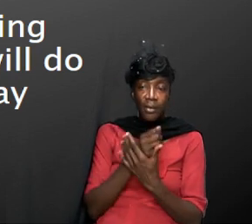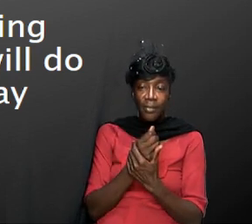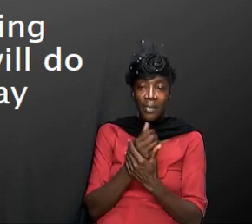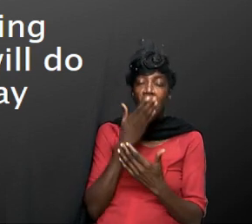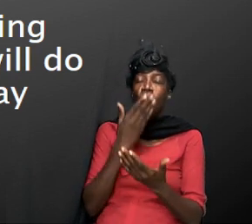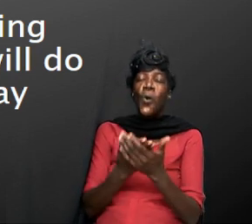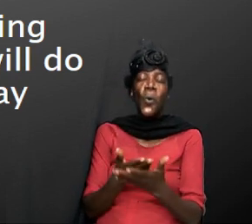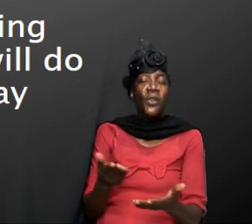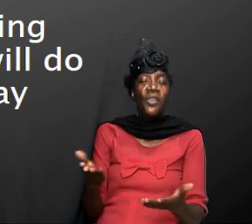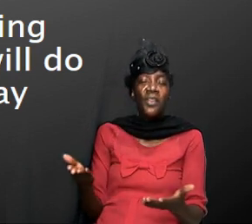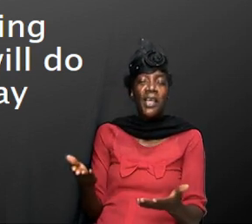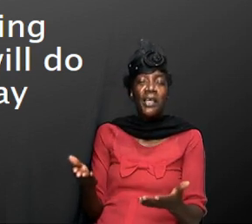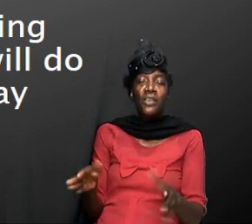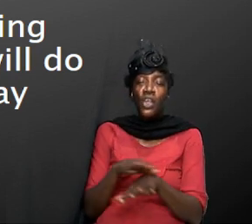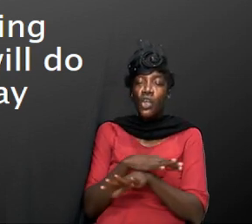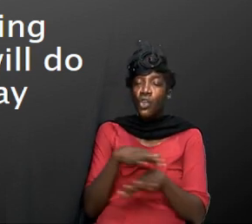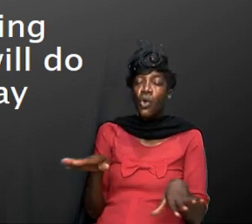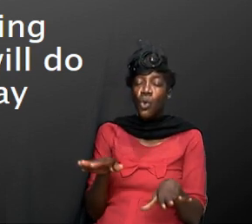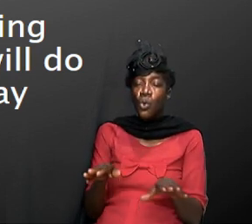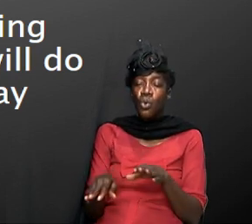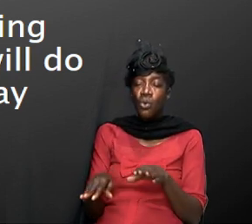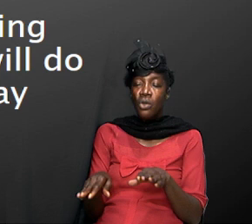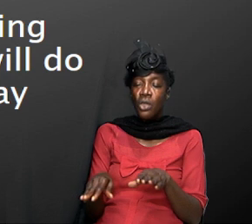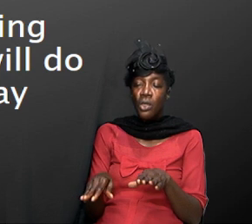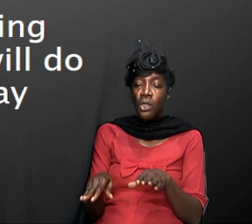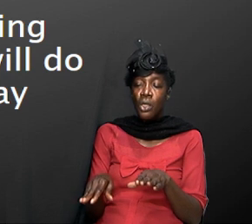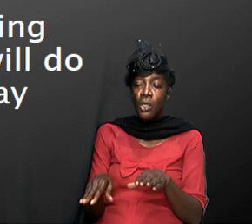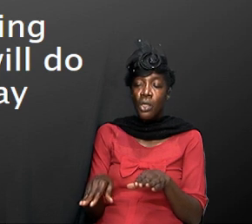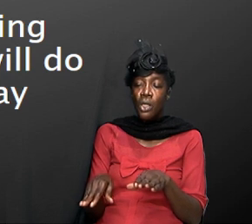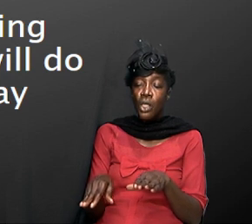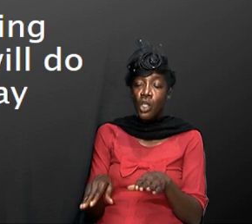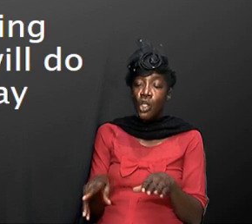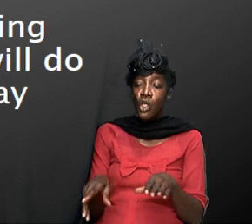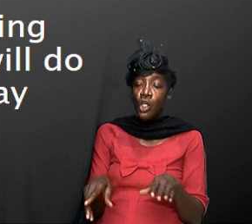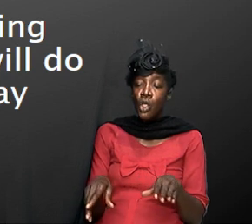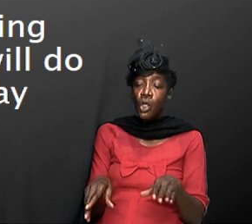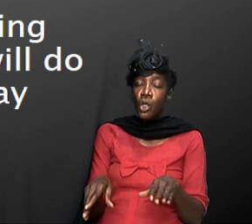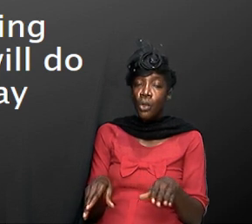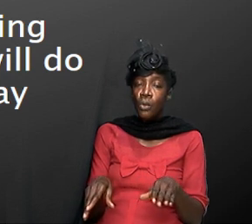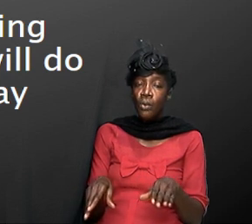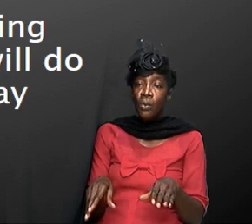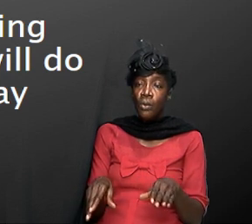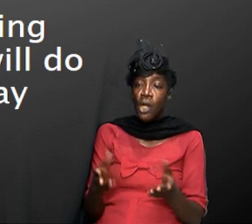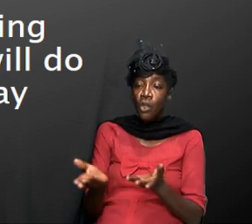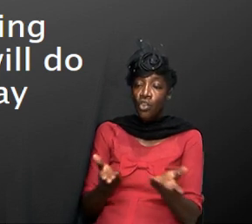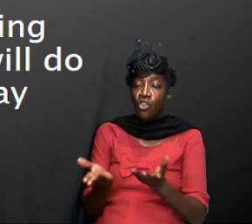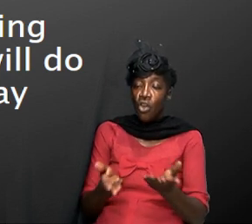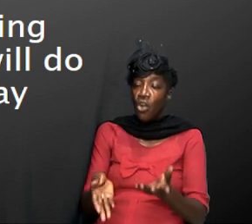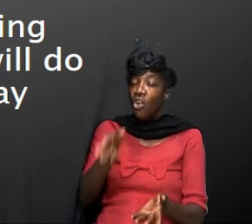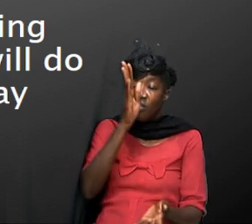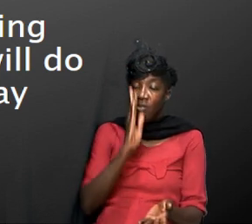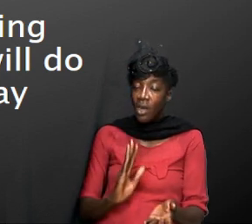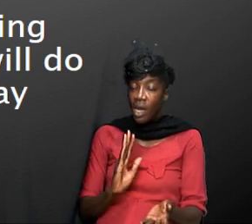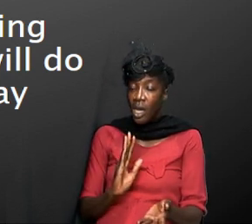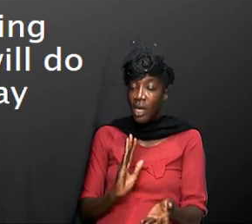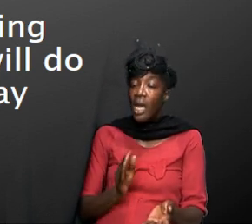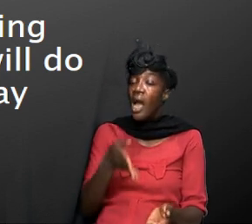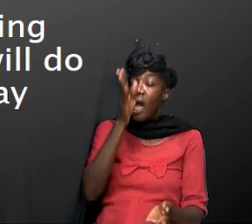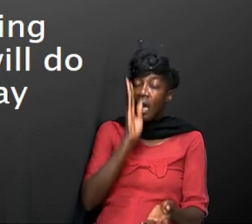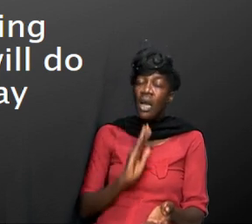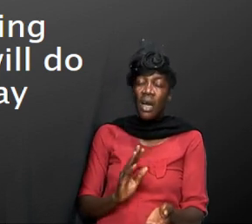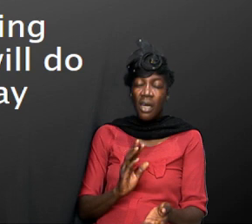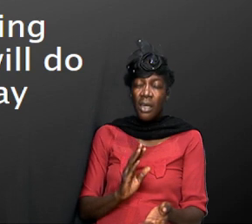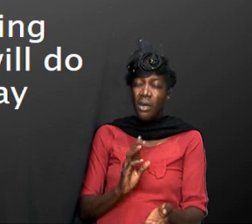commendation. But if we walk not according to his command, God will reject